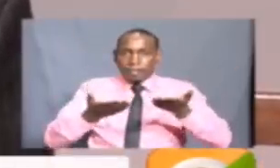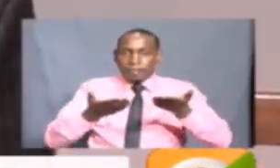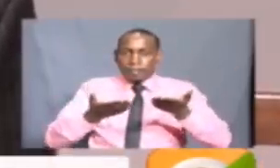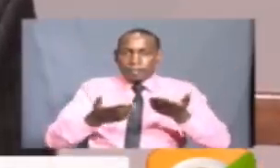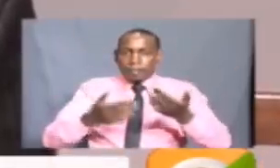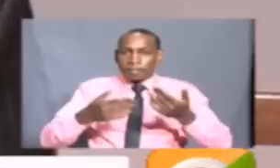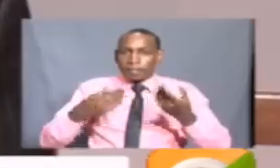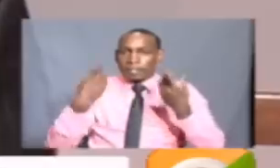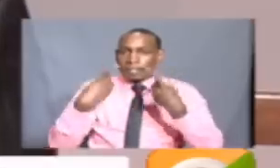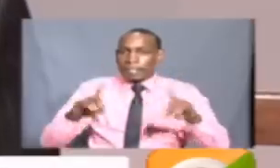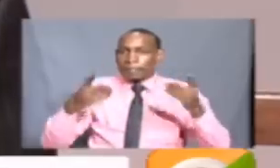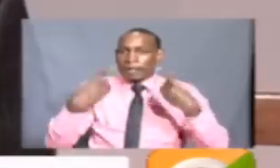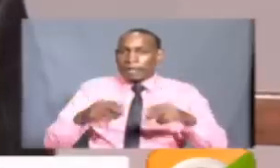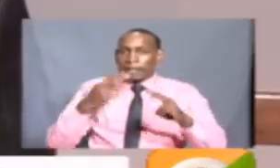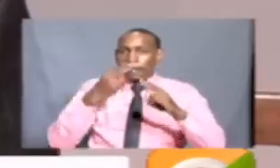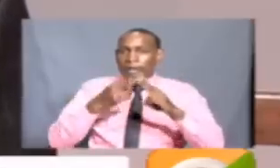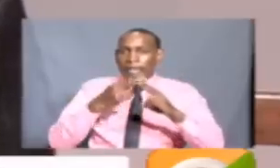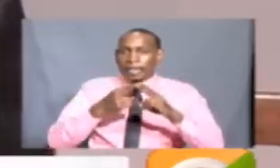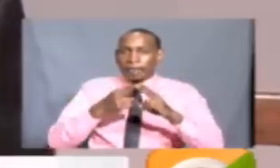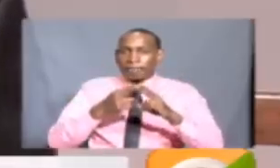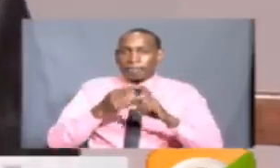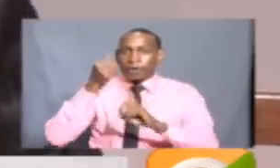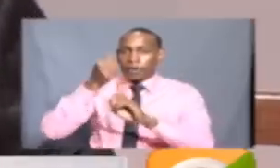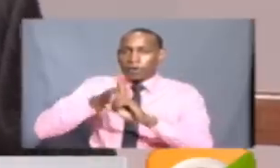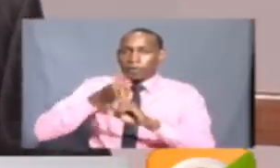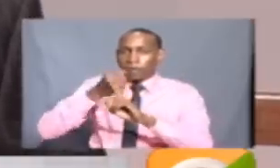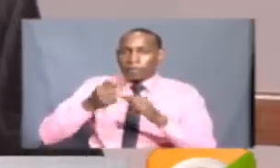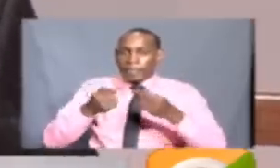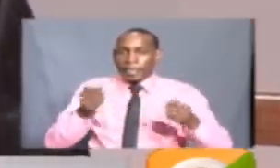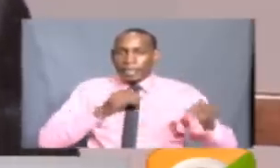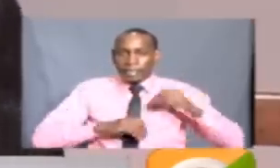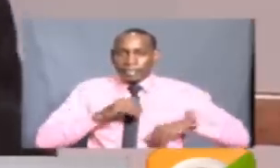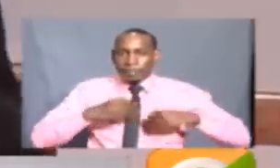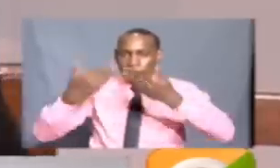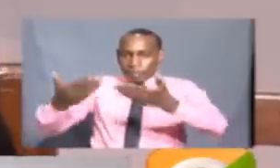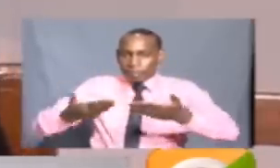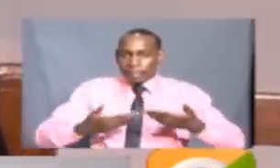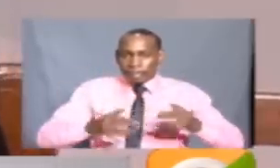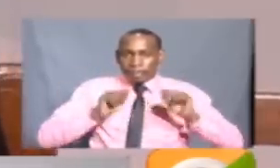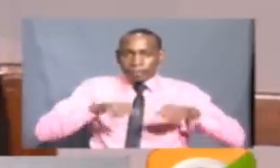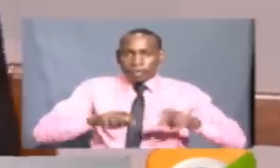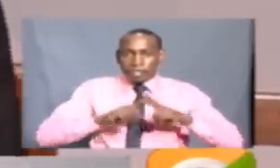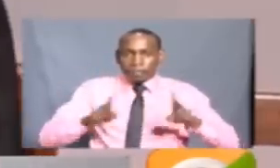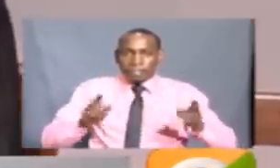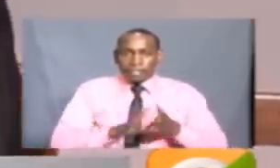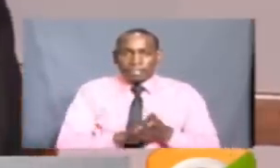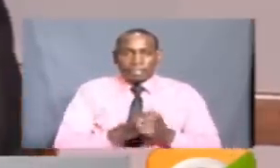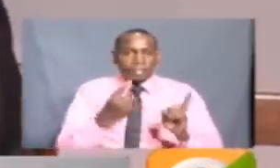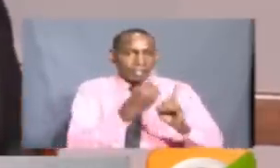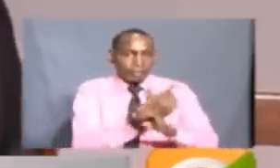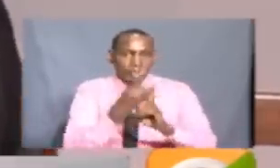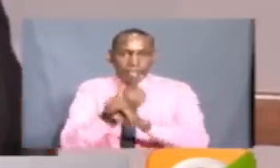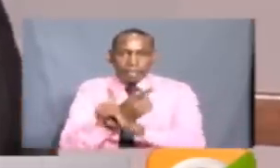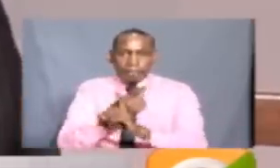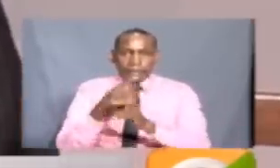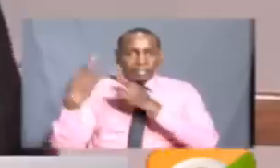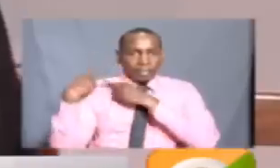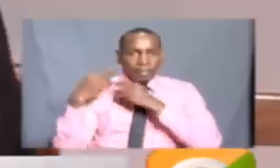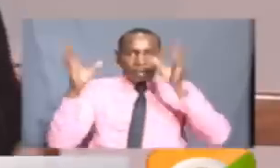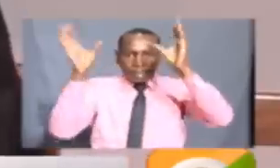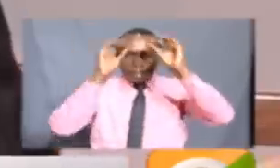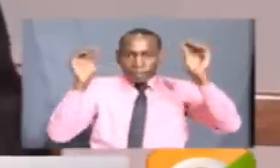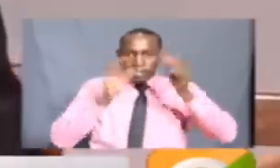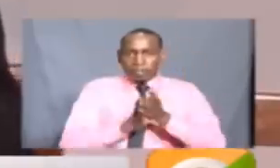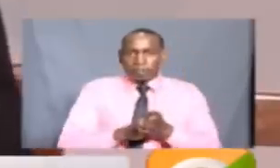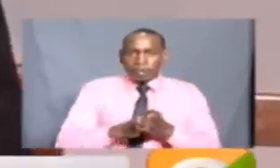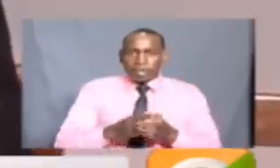called The War Against Corruption, Karibuni. And then they can start playing their various roles. The president comes and